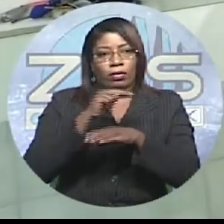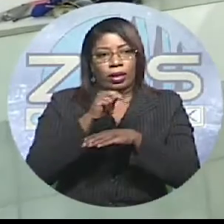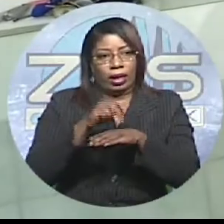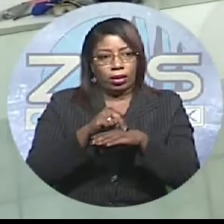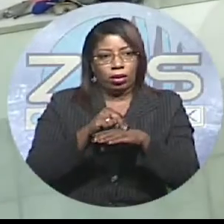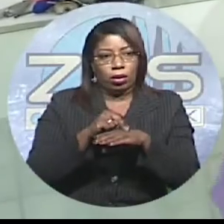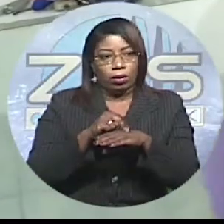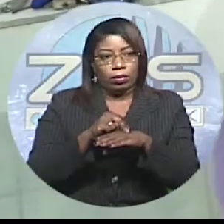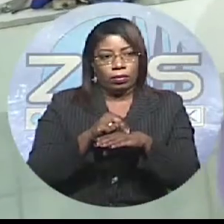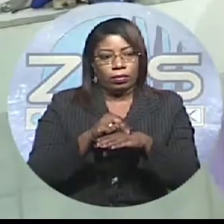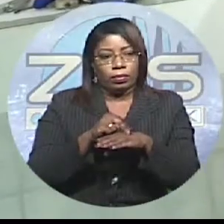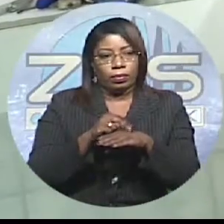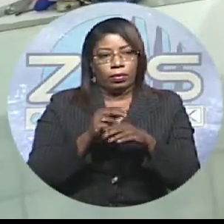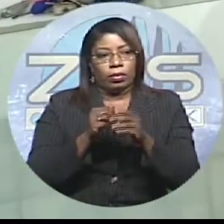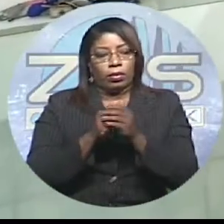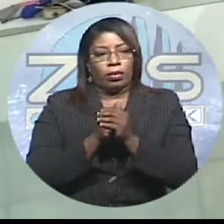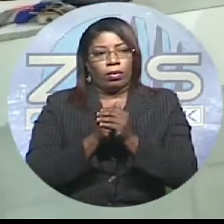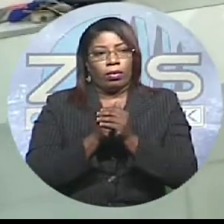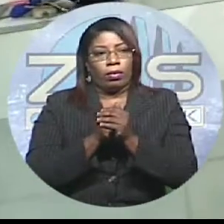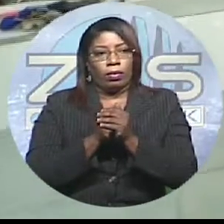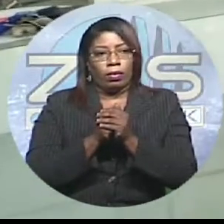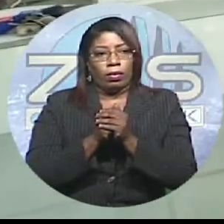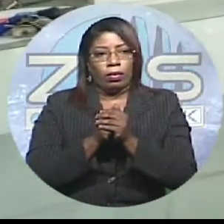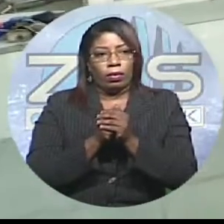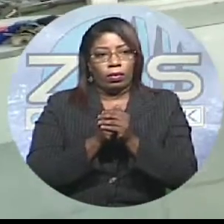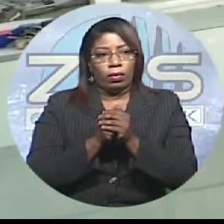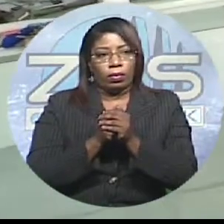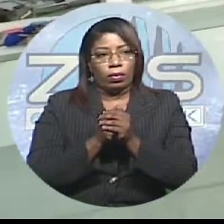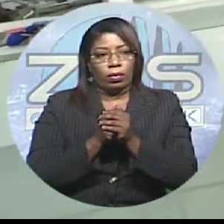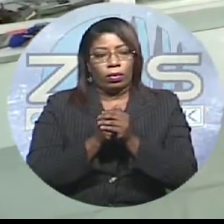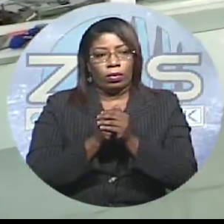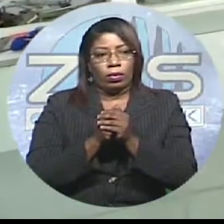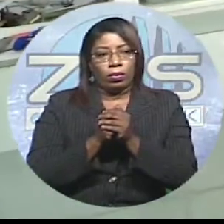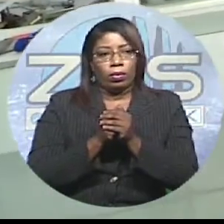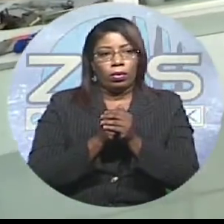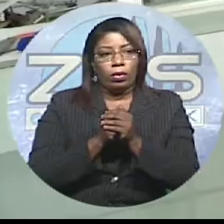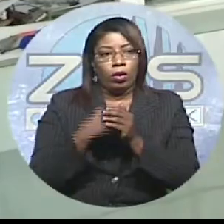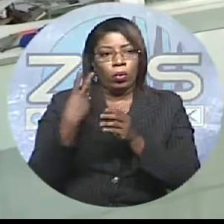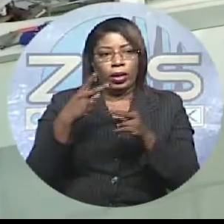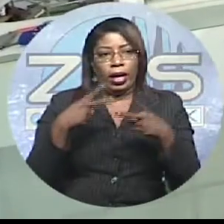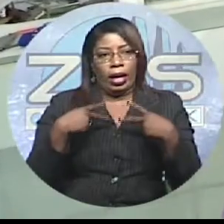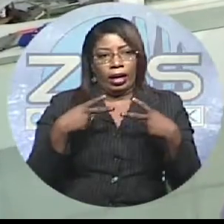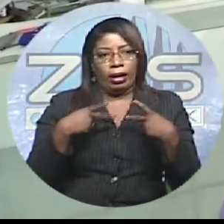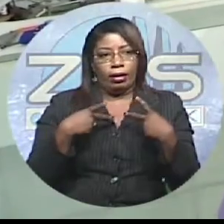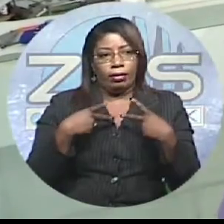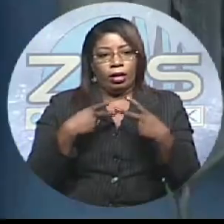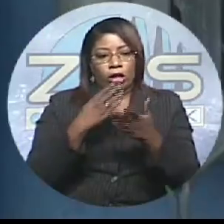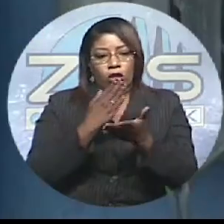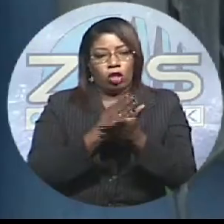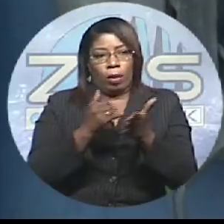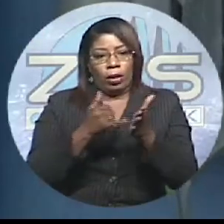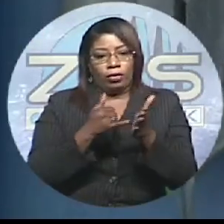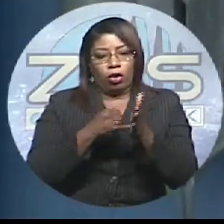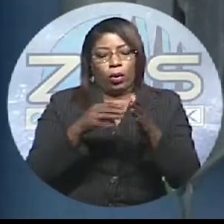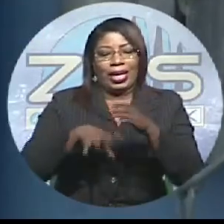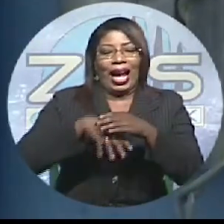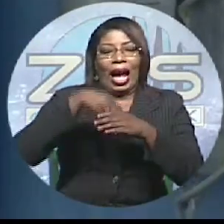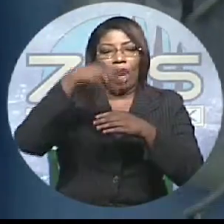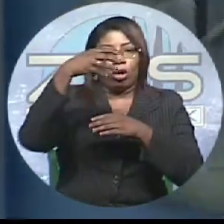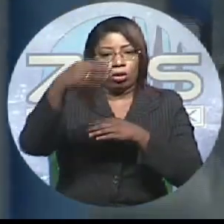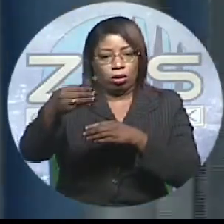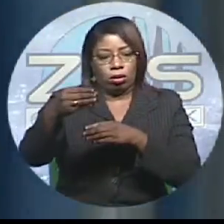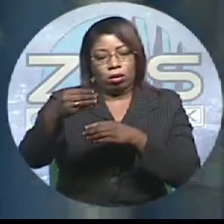endorsed certificate from the Department of Agriculture. And so we have more or less stopped it from going out of New Providence.